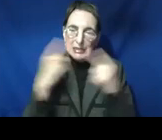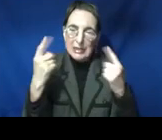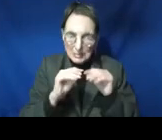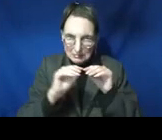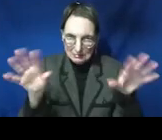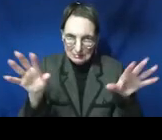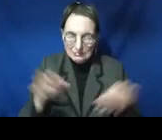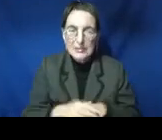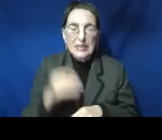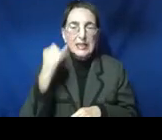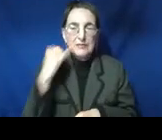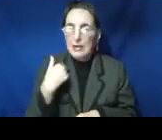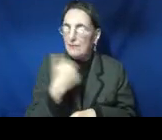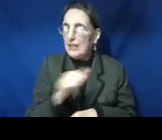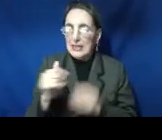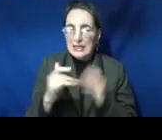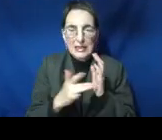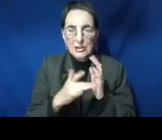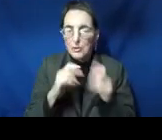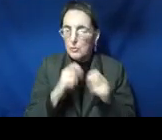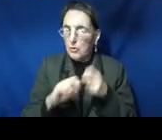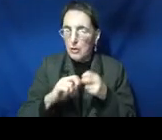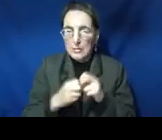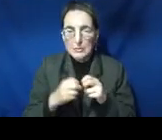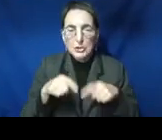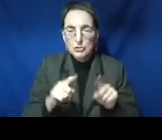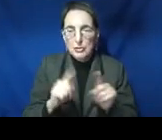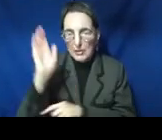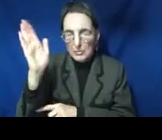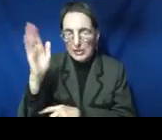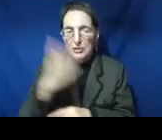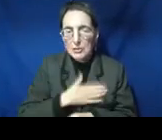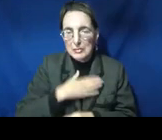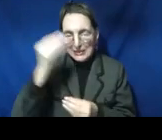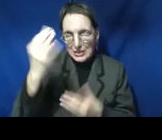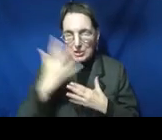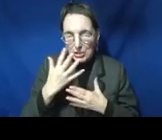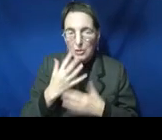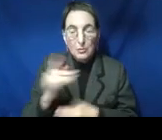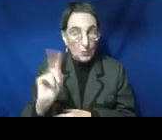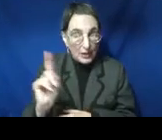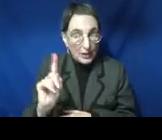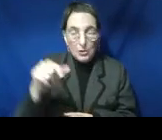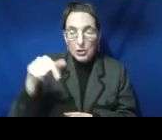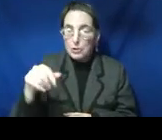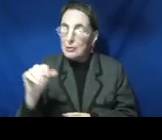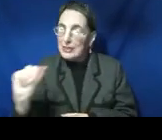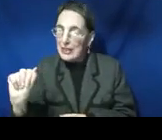experience any technical difficulties during this presentation, please let us know in the Q&A and someone will assist